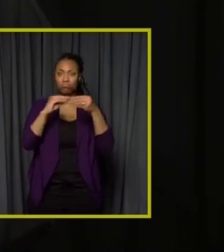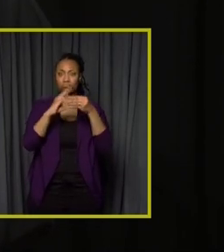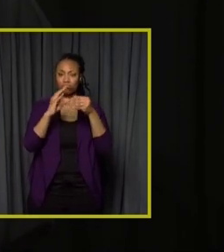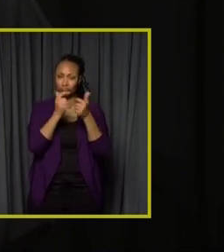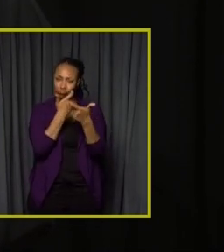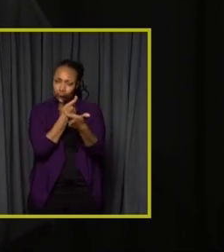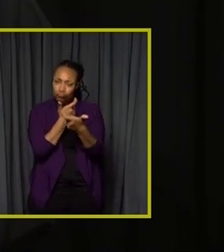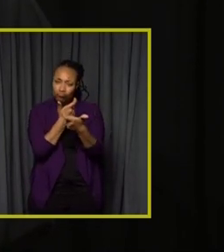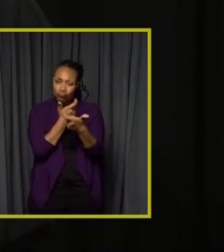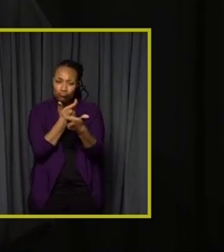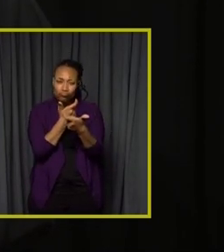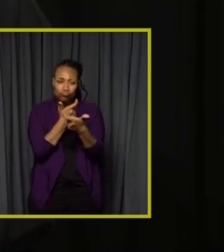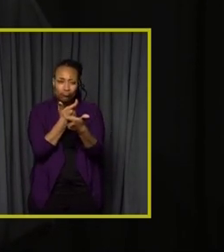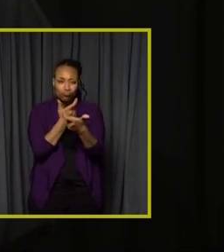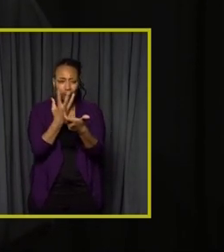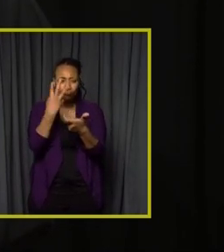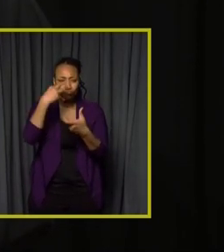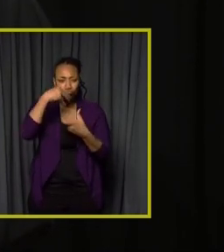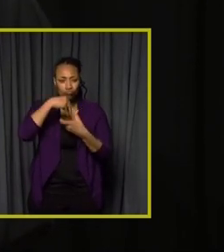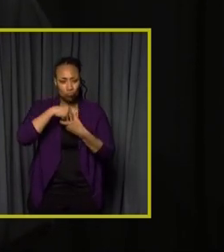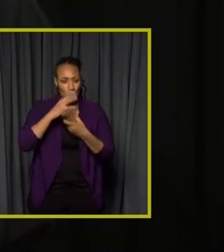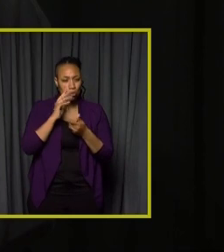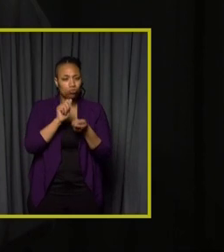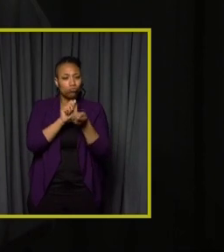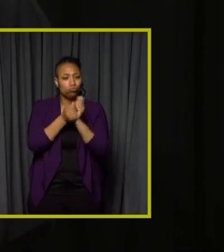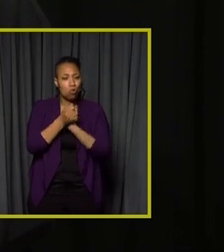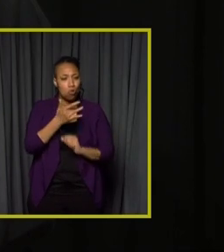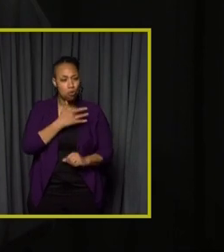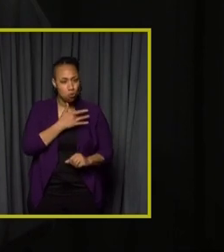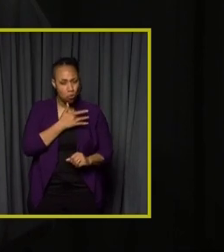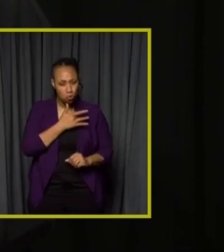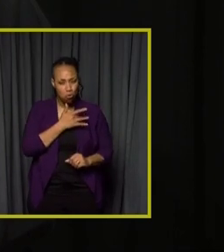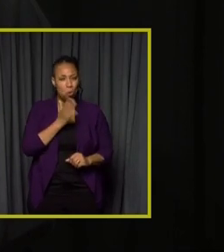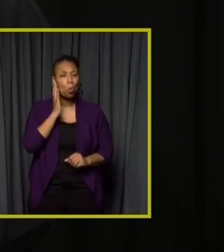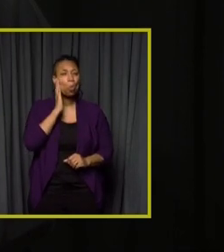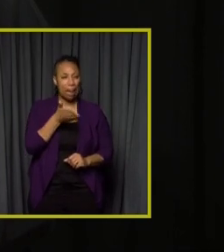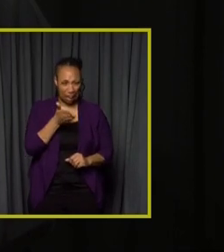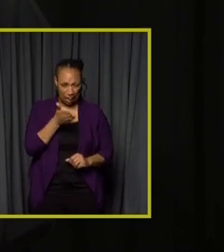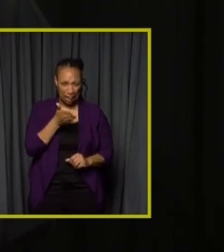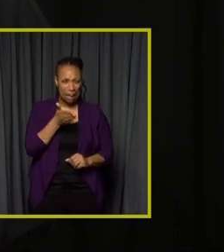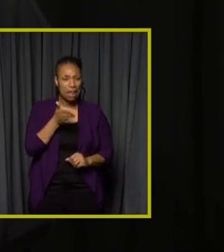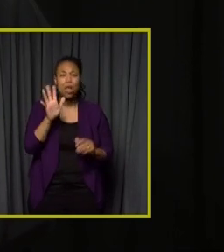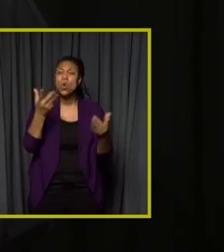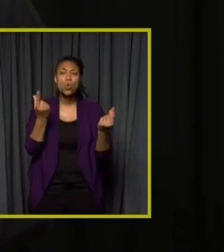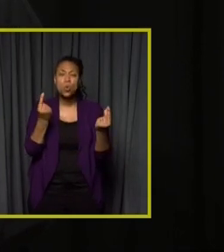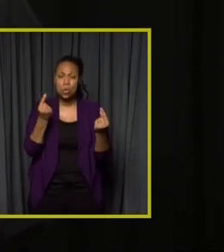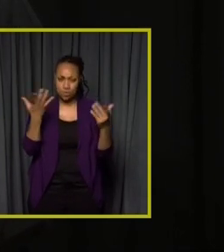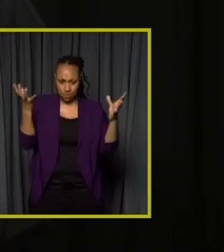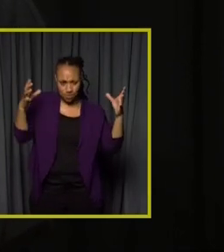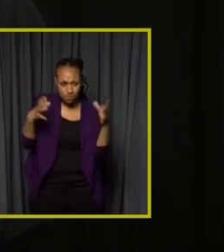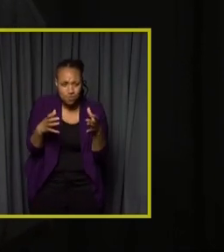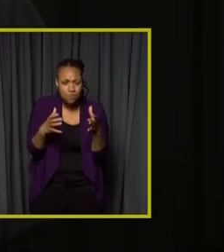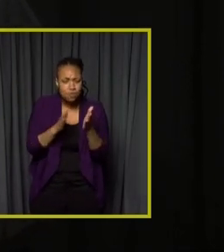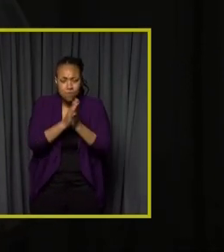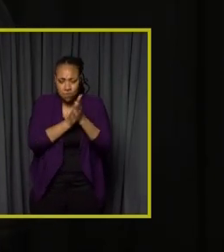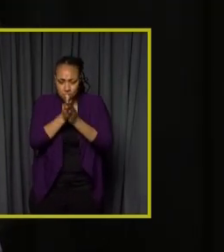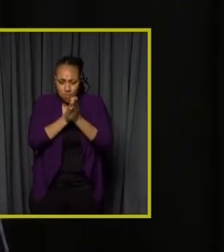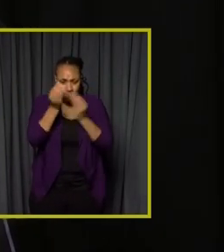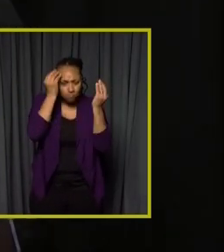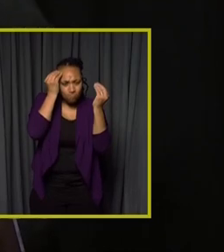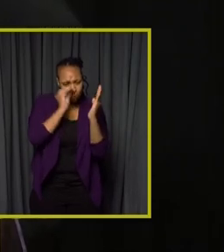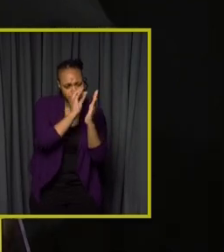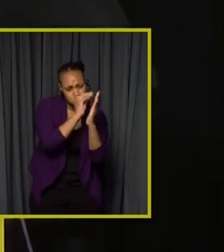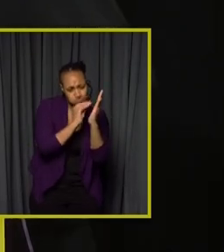will be changed, your heart will be touched, and you'll be a part, you'll want to join in and transform this nation. God bless